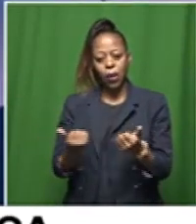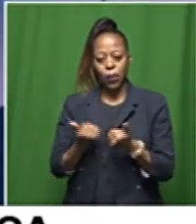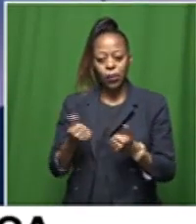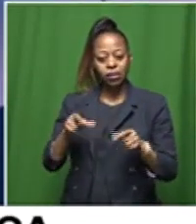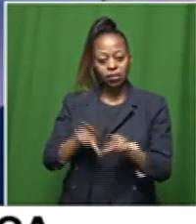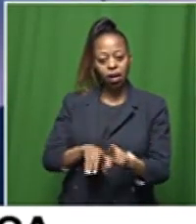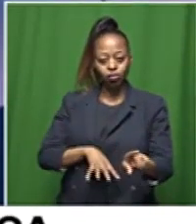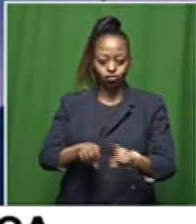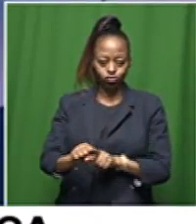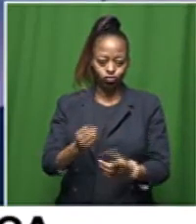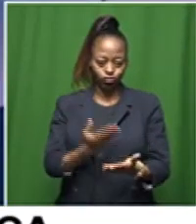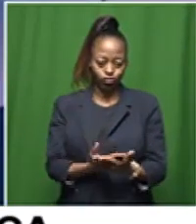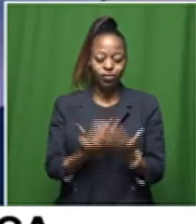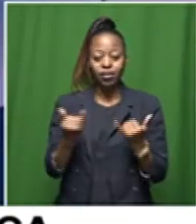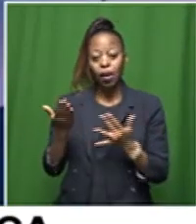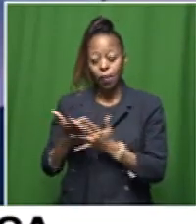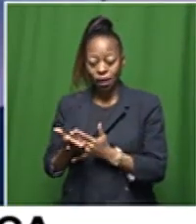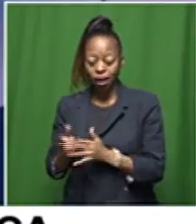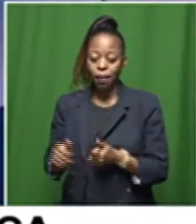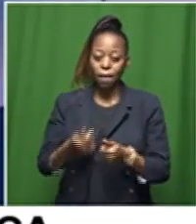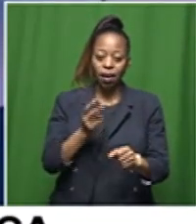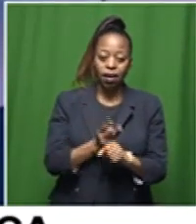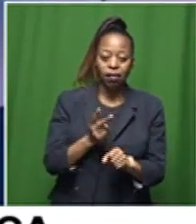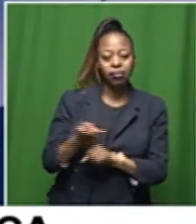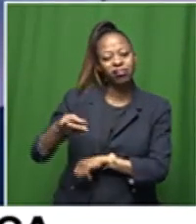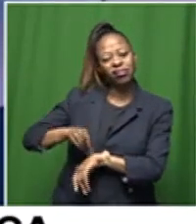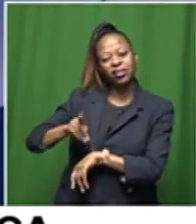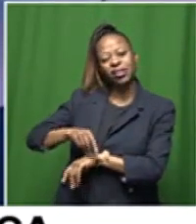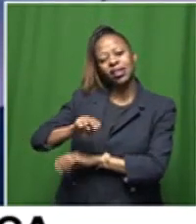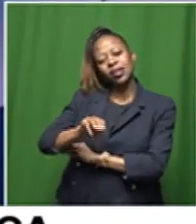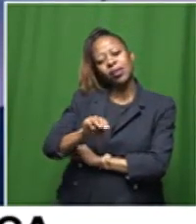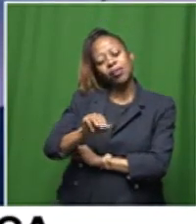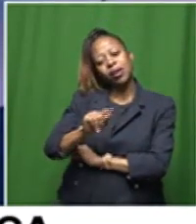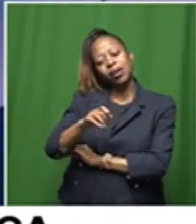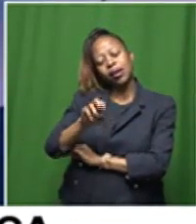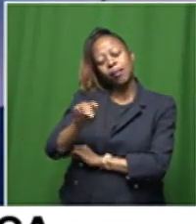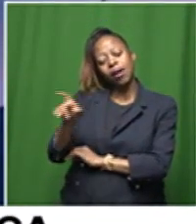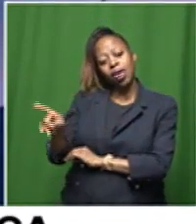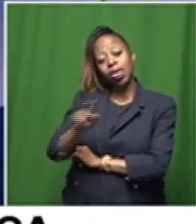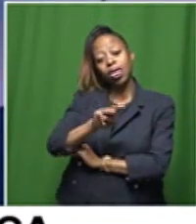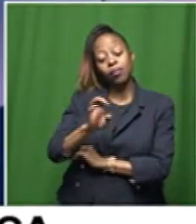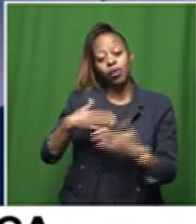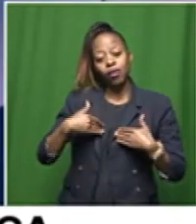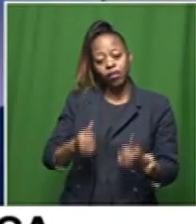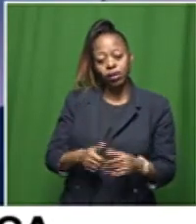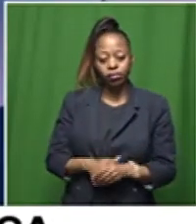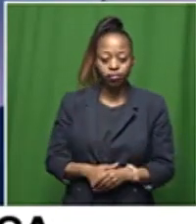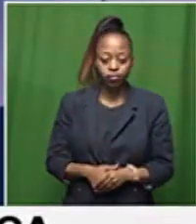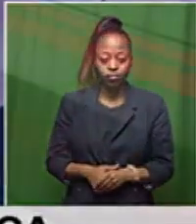these surgical backlogs being cleared. We're going for a quick ad break. And of course, that was Dr. Nomathemba Mokgethi, the Gauteng MEC of Health. We'll see you after